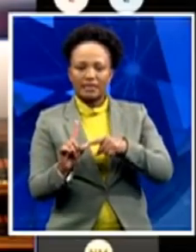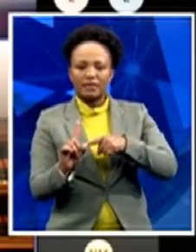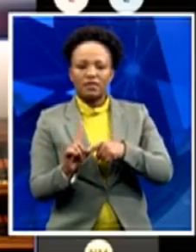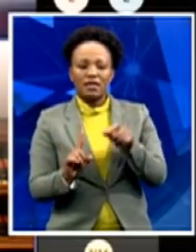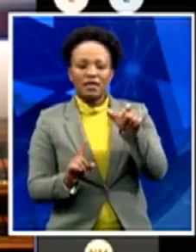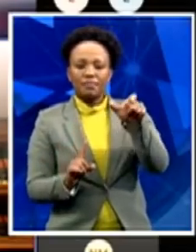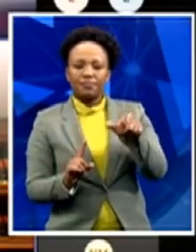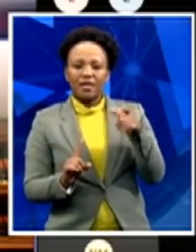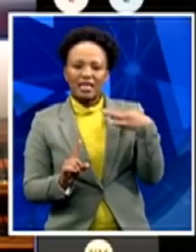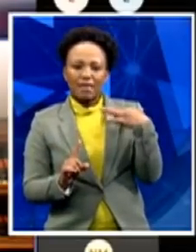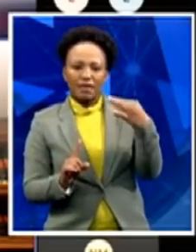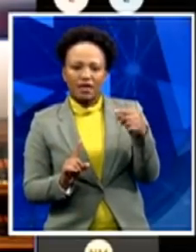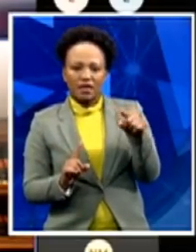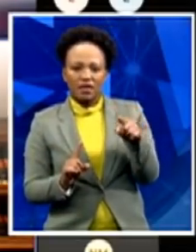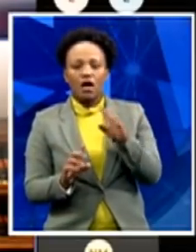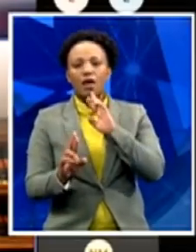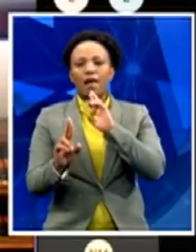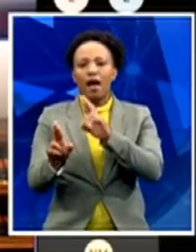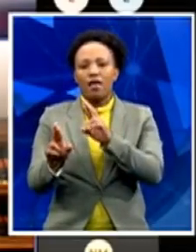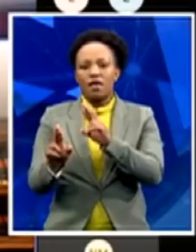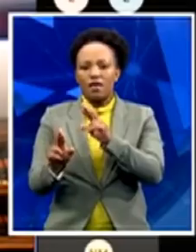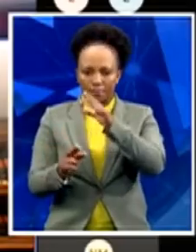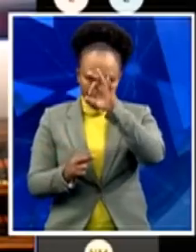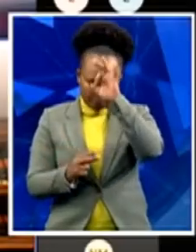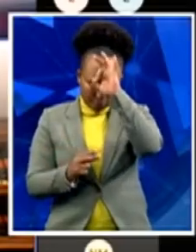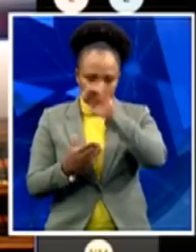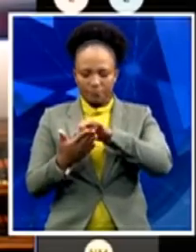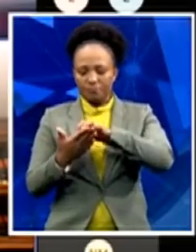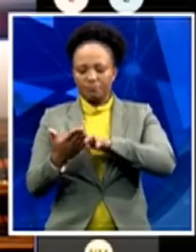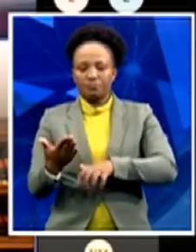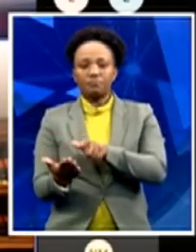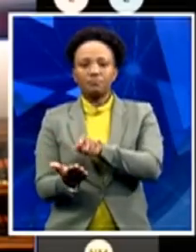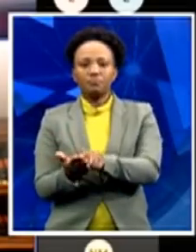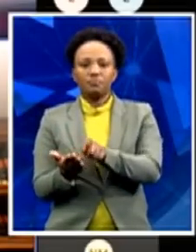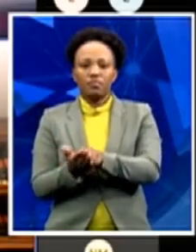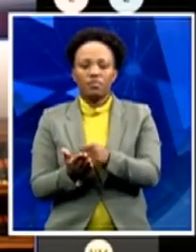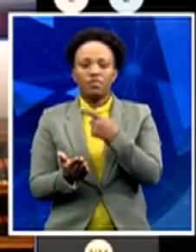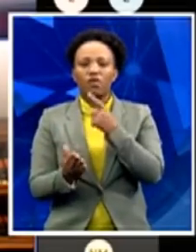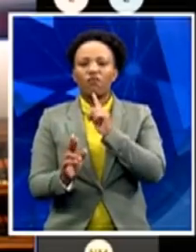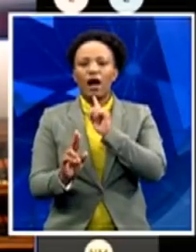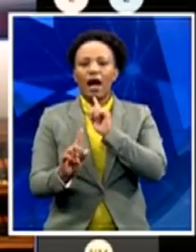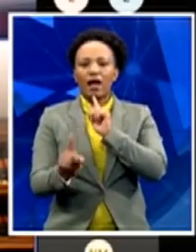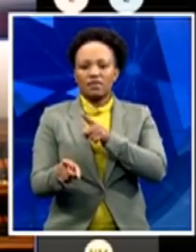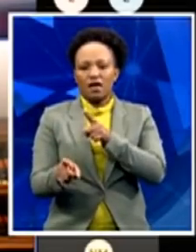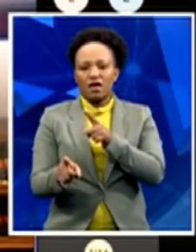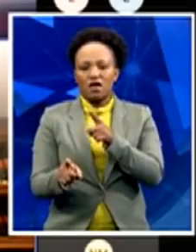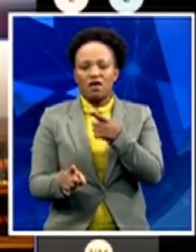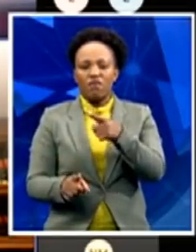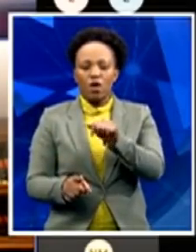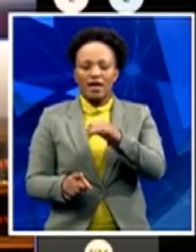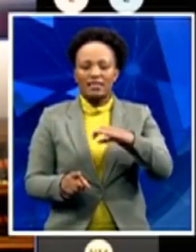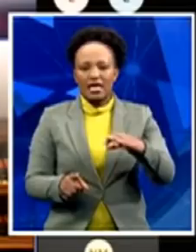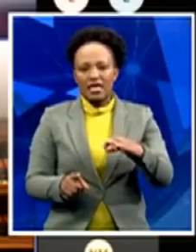affidavits, in which it said that the answering affidavit of the ANC was, properly speaking, not before the